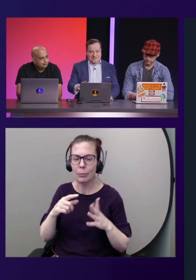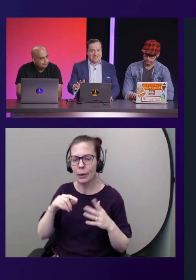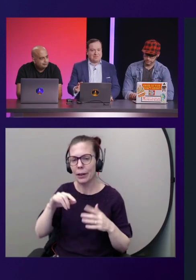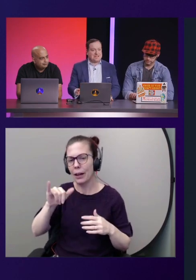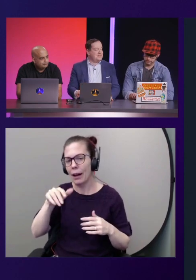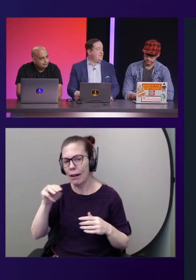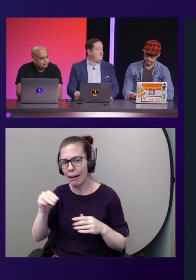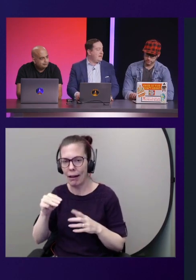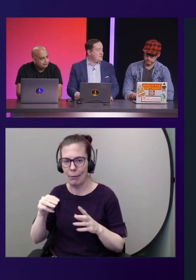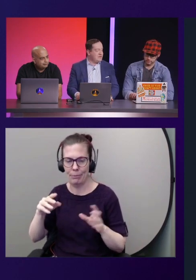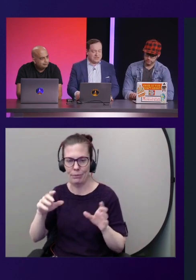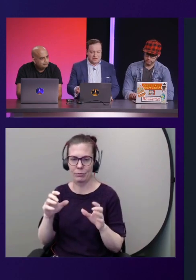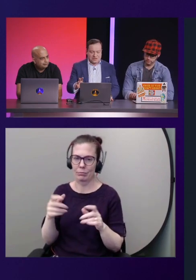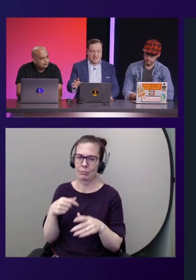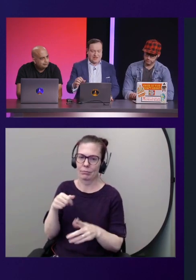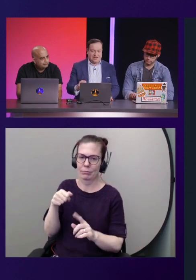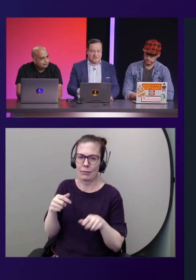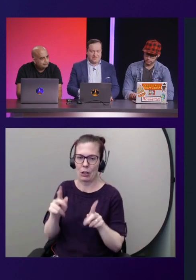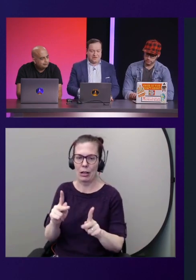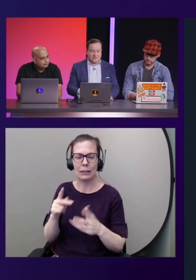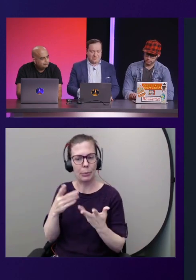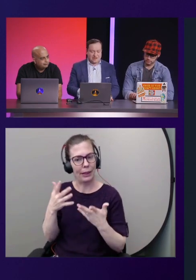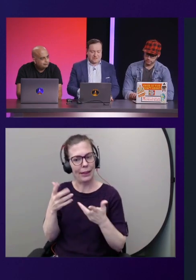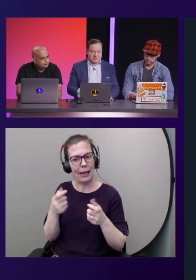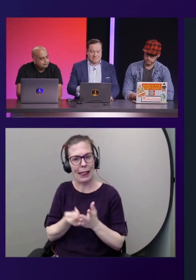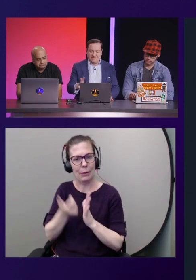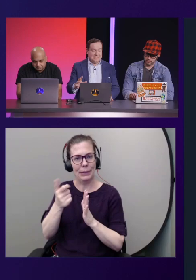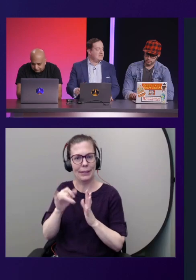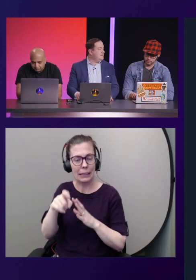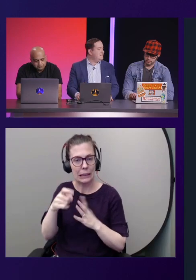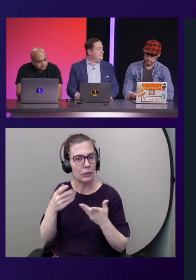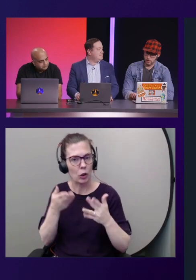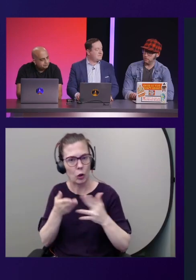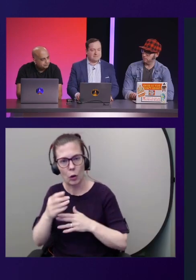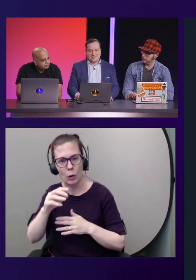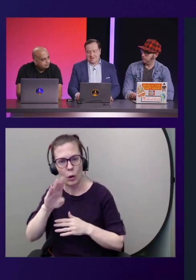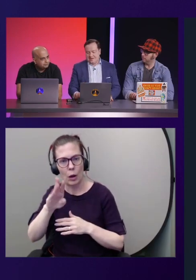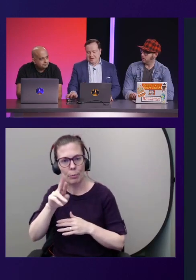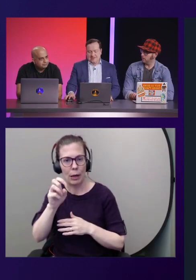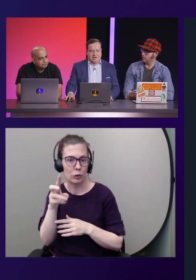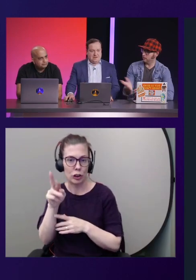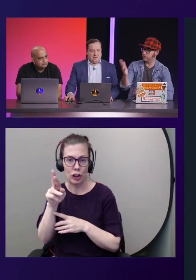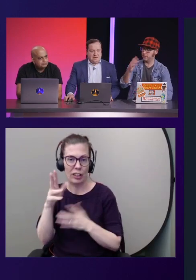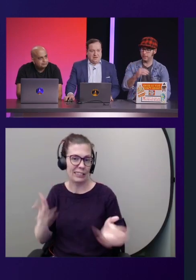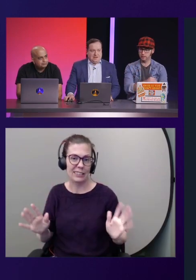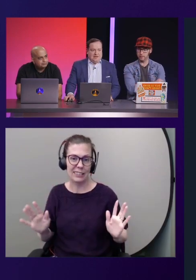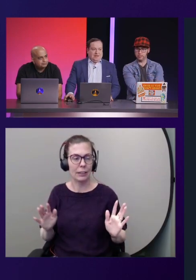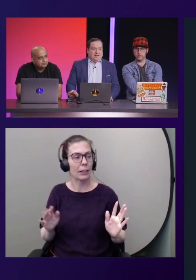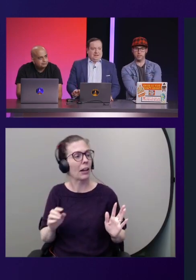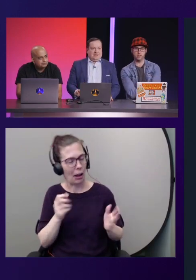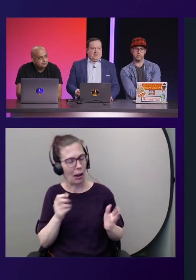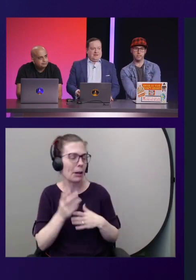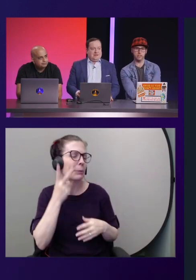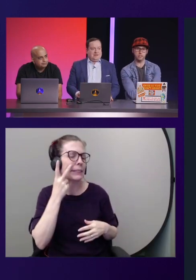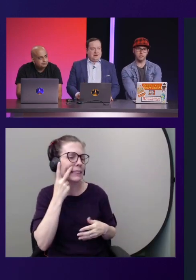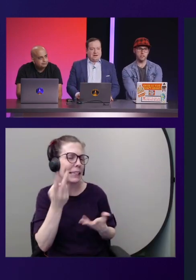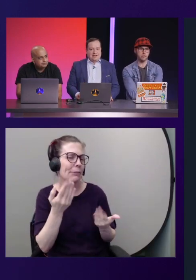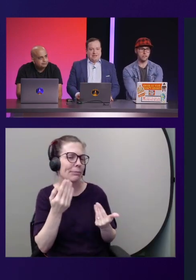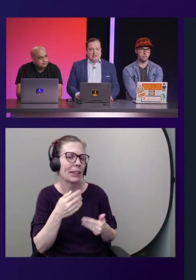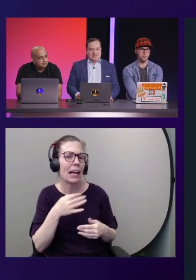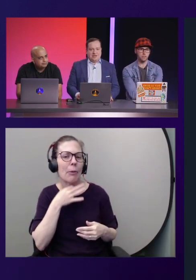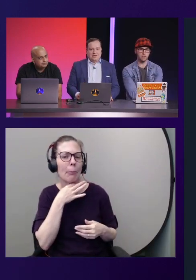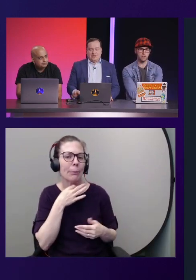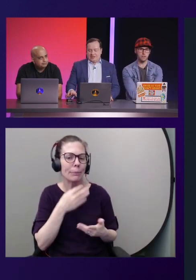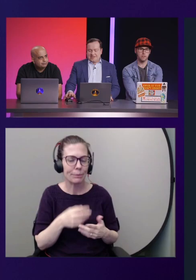so this eliminates the need for that as well. So you just log in through your web browser, and that's it. Yeah. All right, let's see it. Let's get into it. All